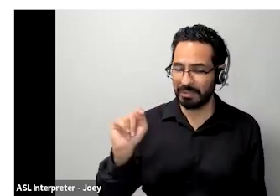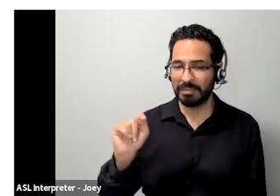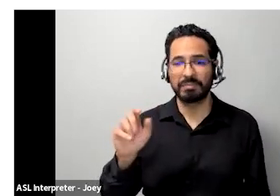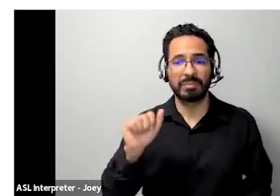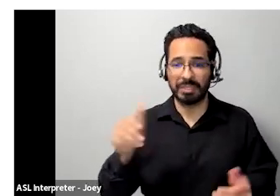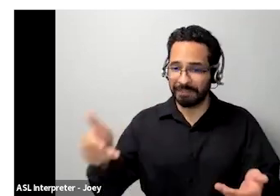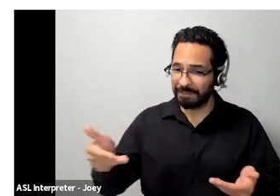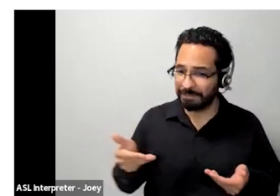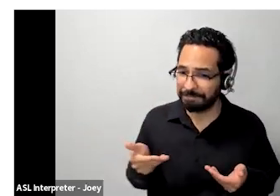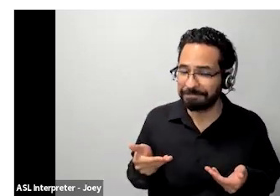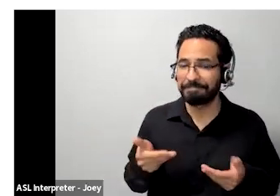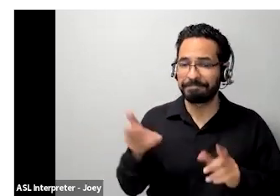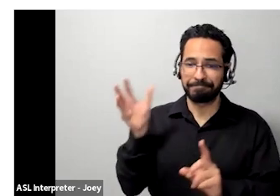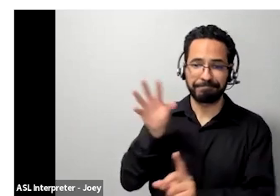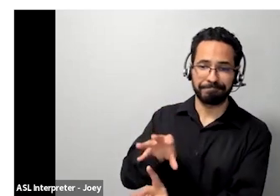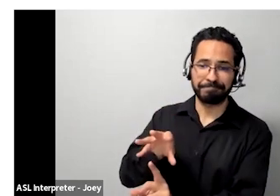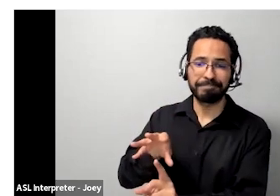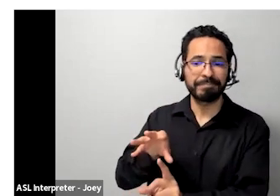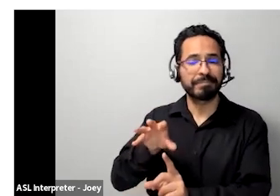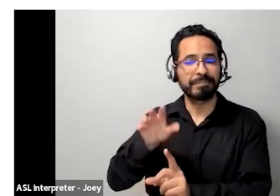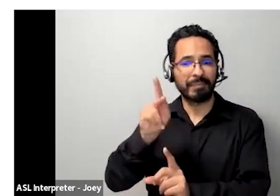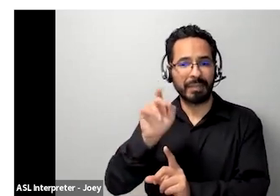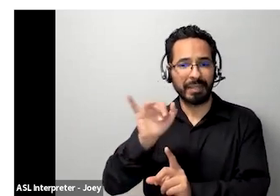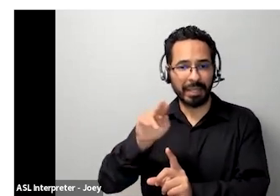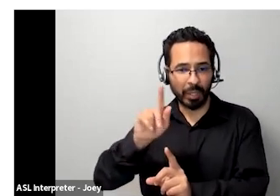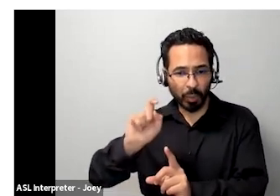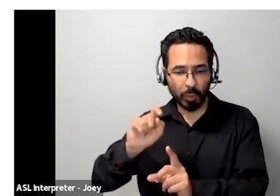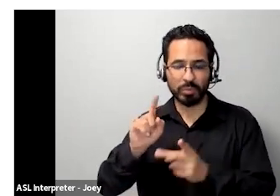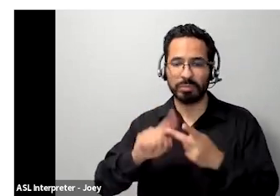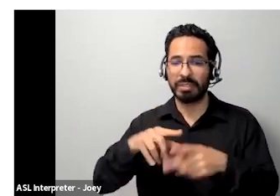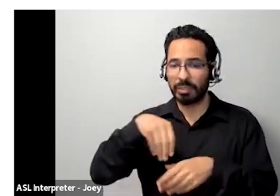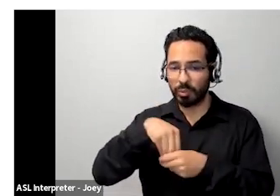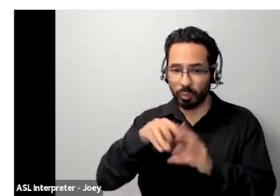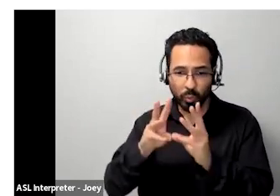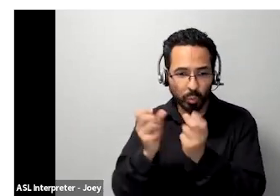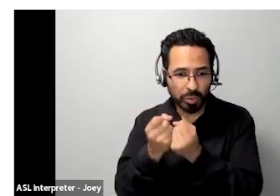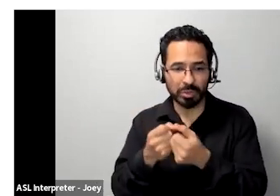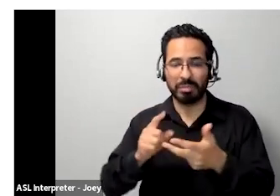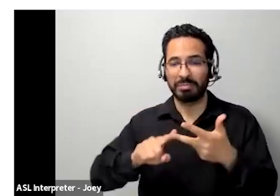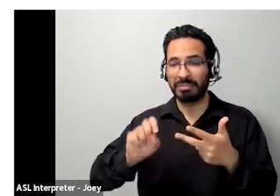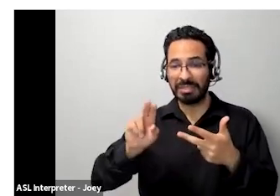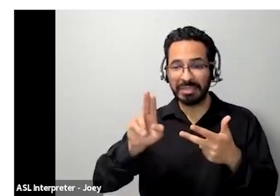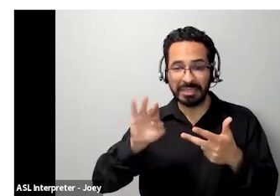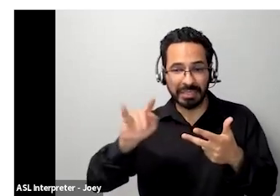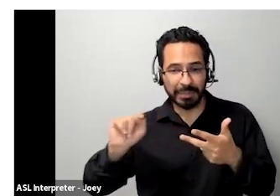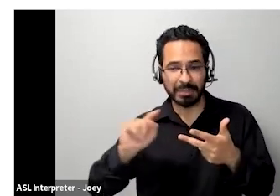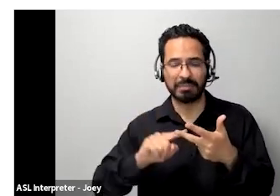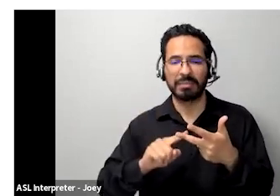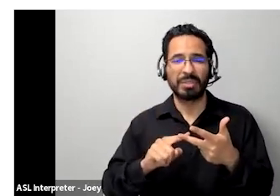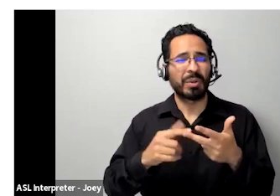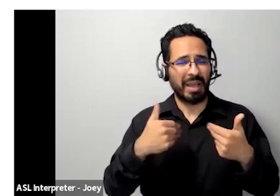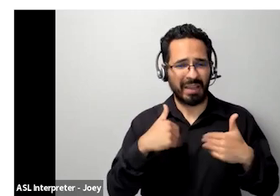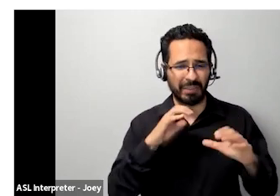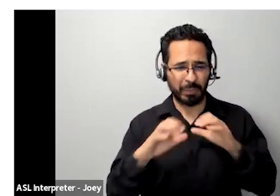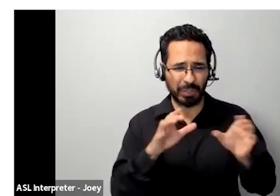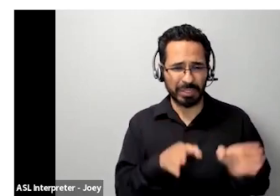guest keynote speakers. You can have business unit forums, internal workshops and summits and therefore. So a communication plan